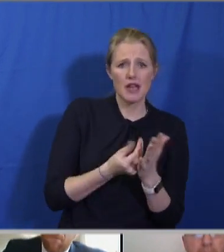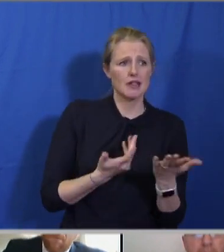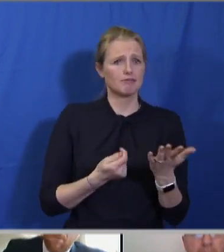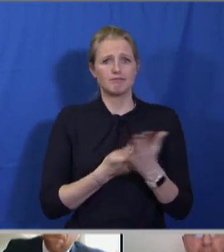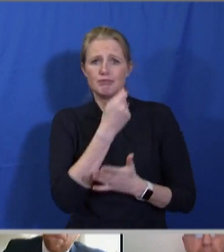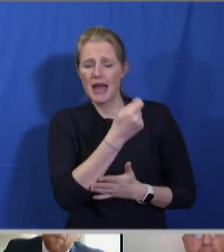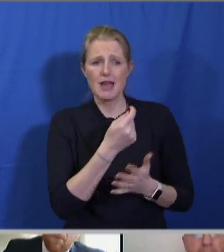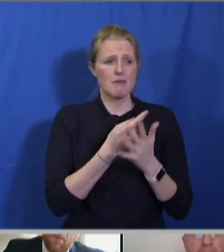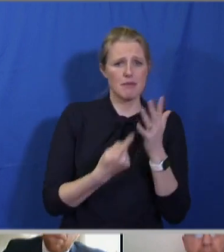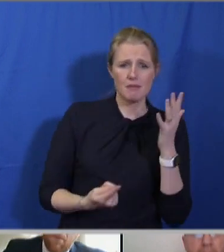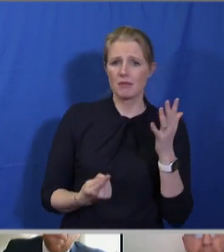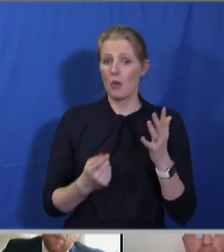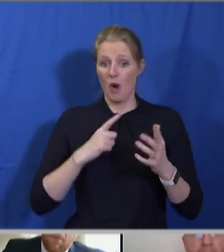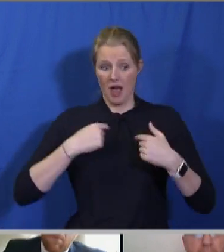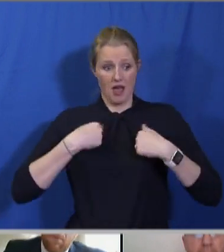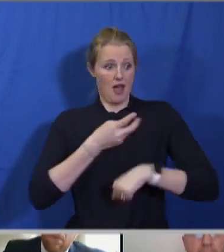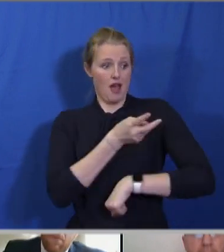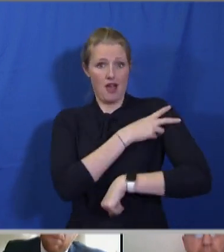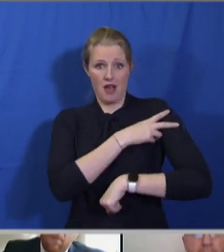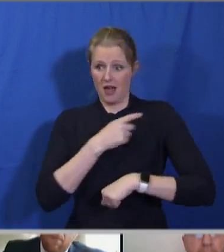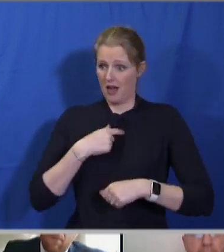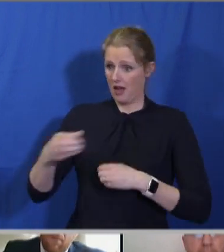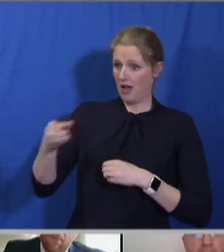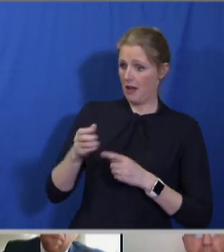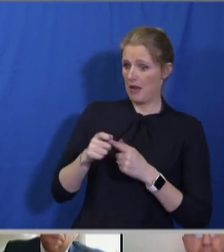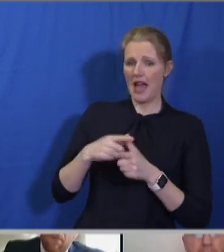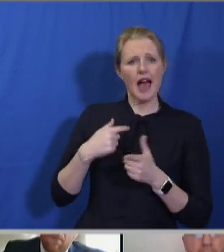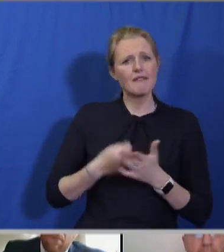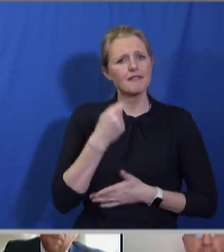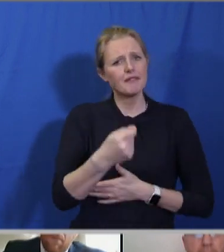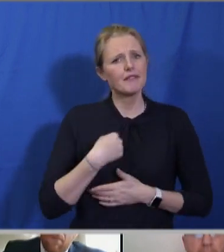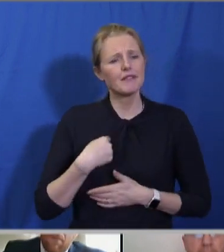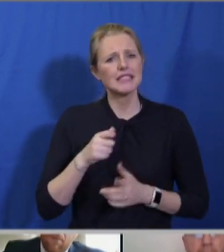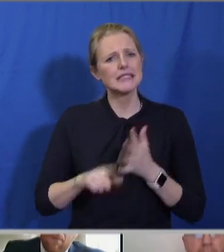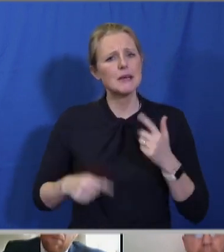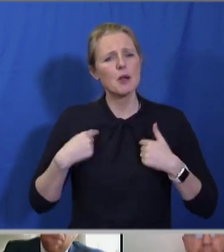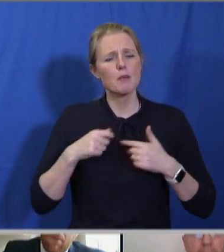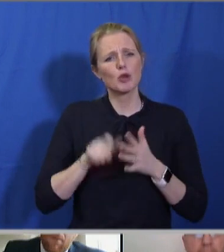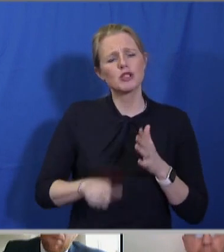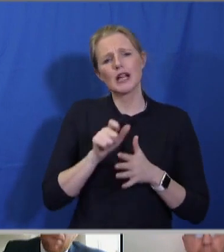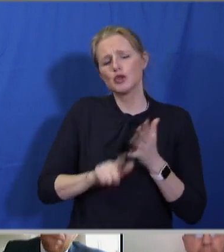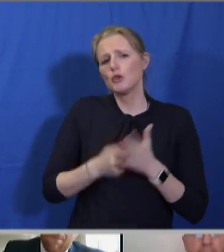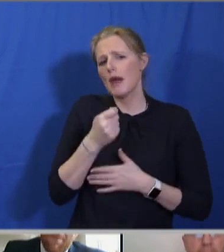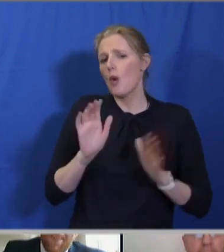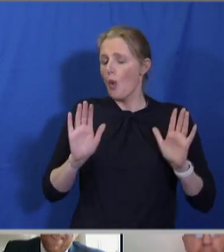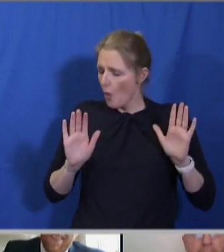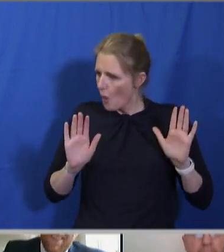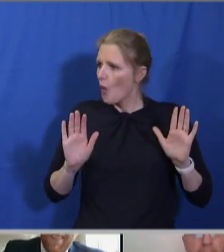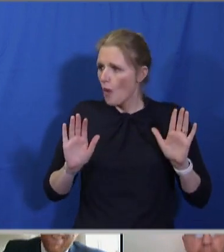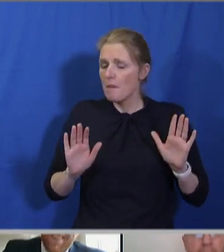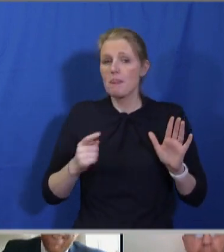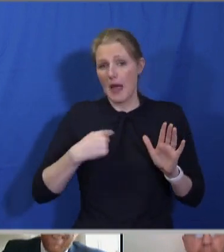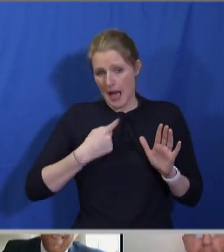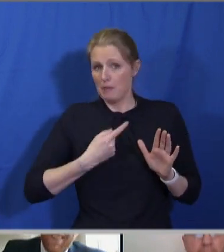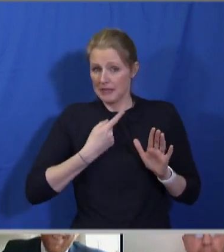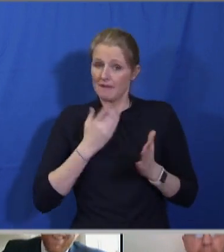cost of delivering that service. So I am committed, and you're right, I take pride in being a good civil servant. So, but I will